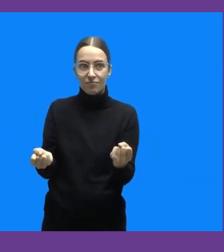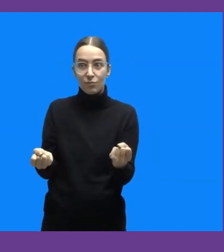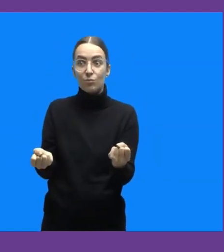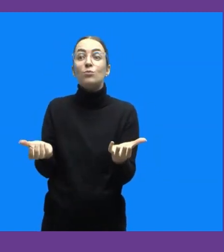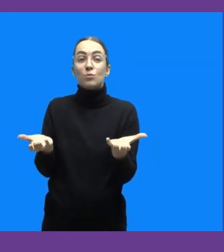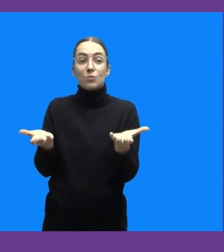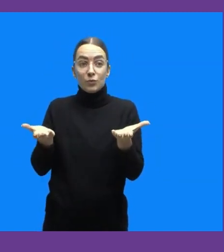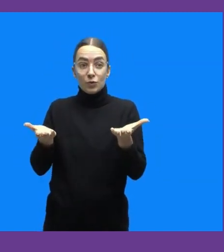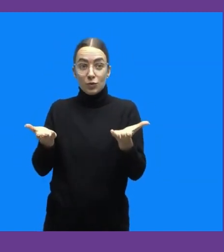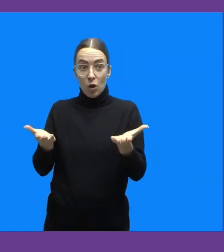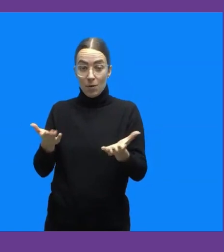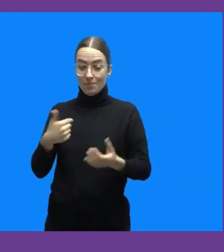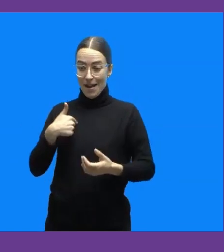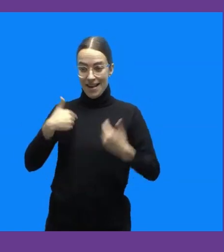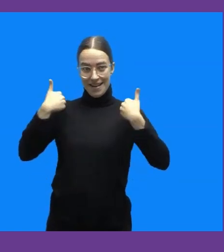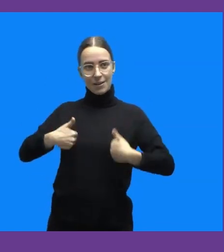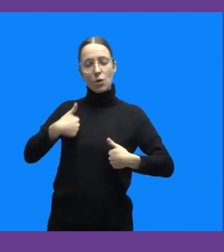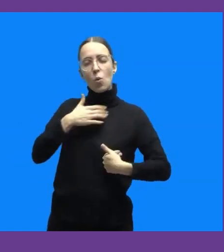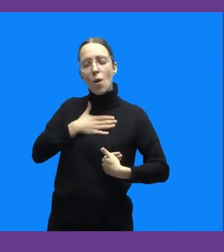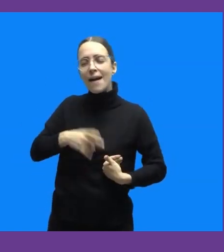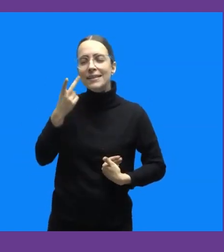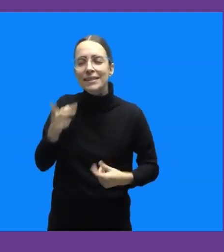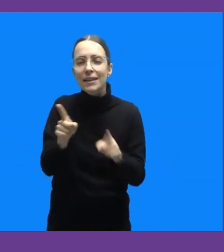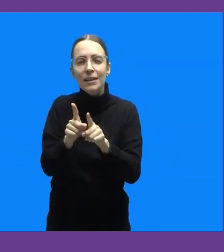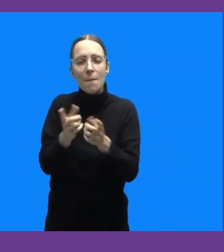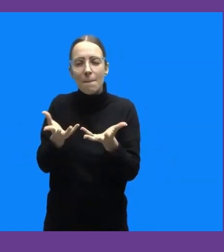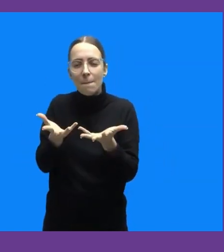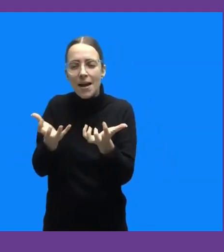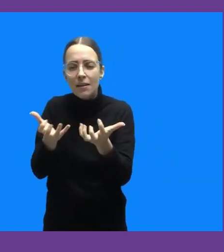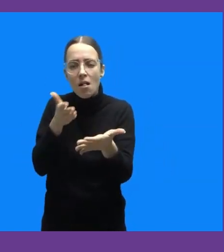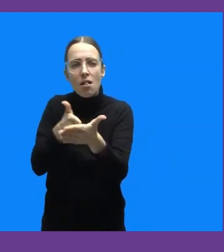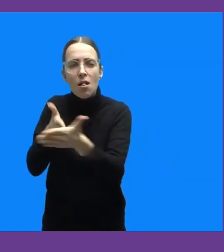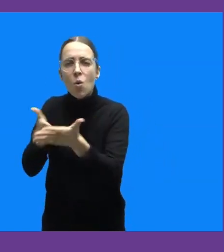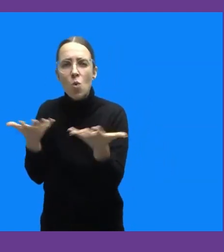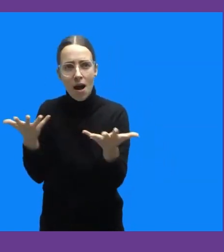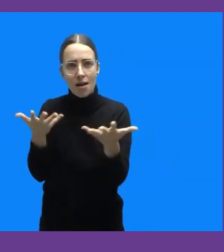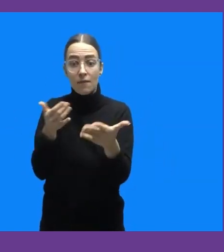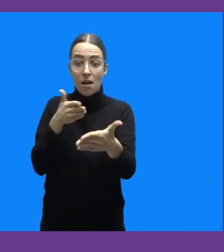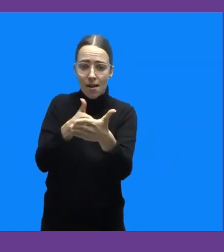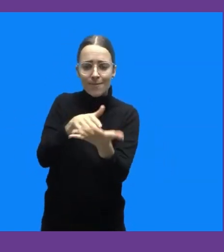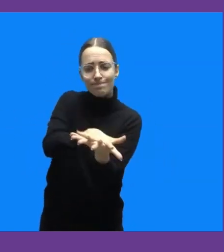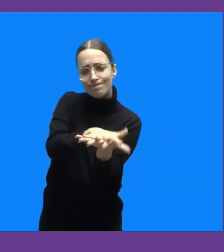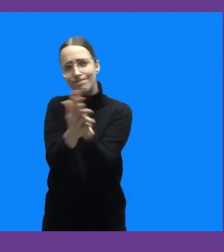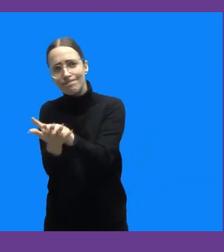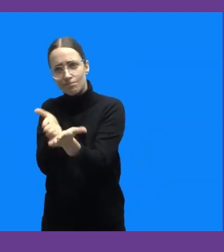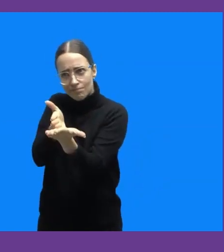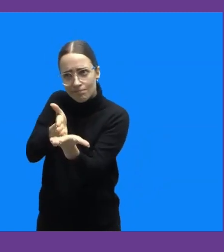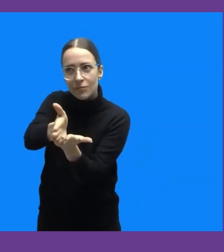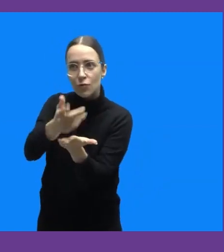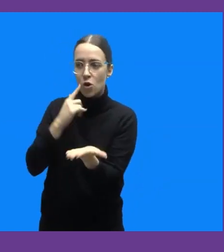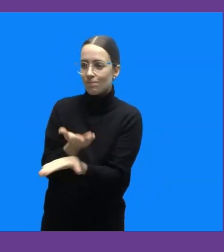think that's going to be a significant advancement for students to be able to travel across Europe and